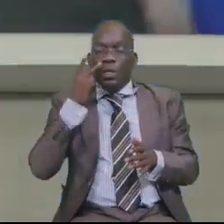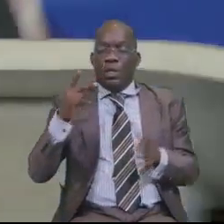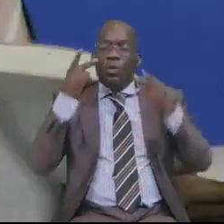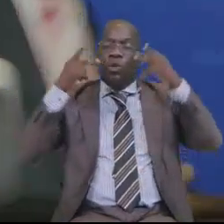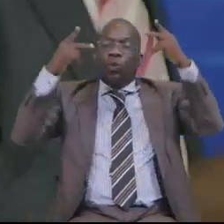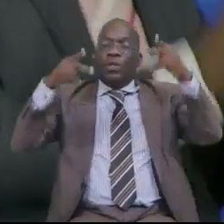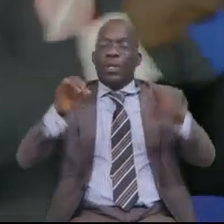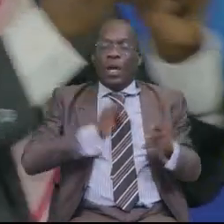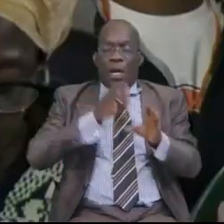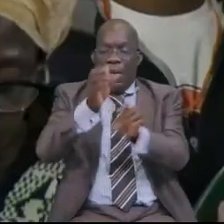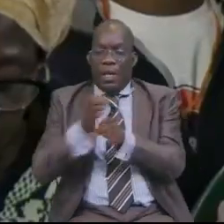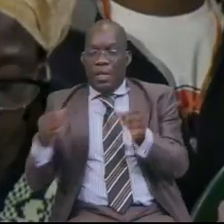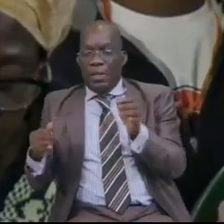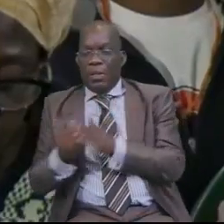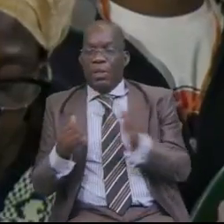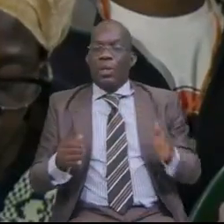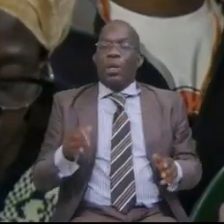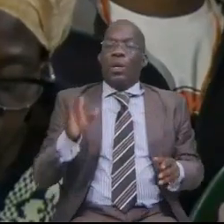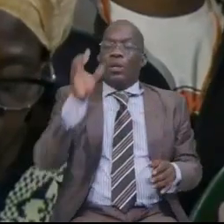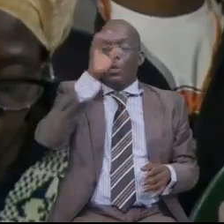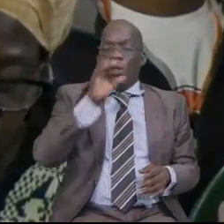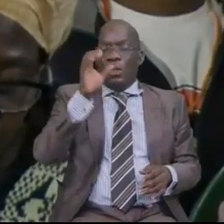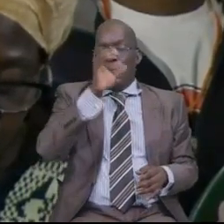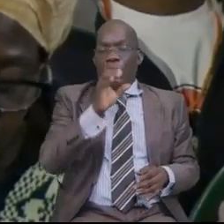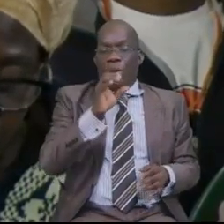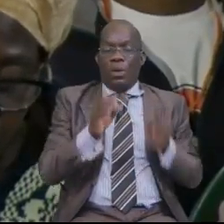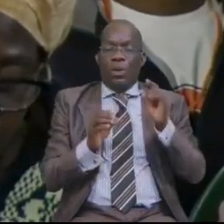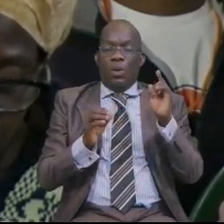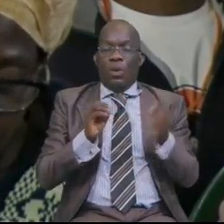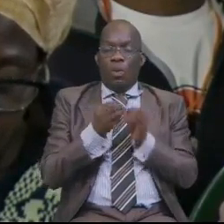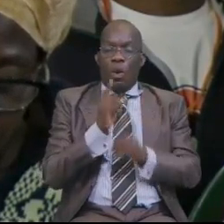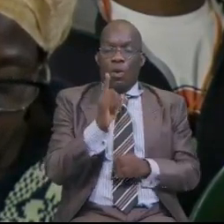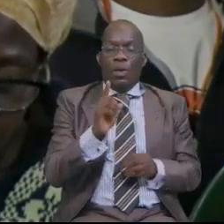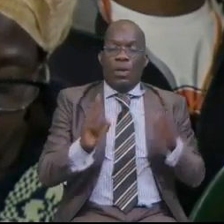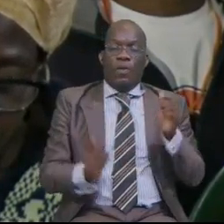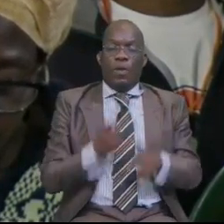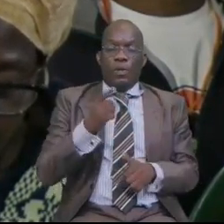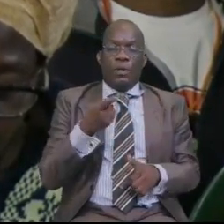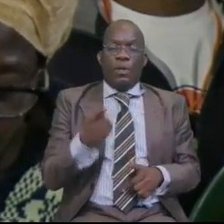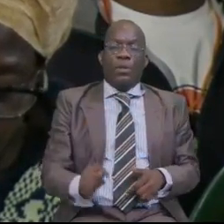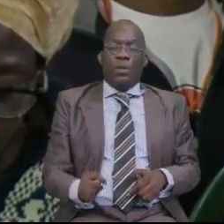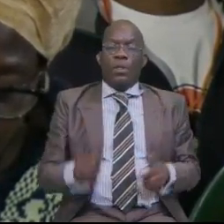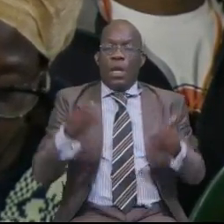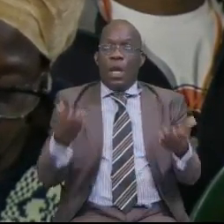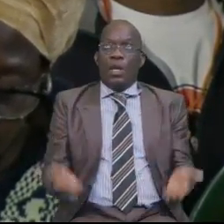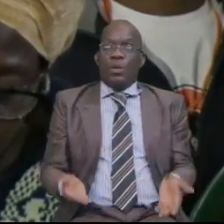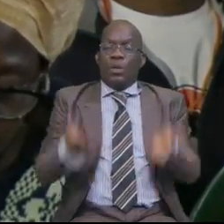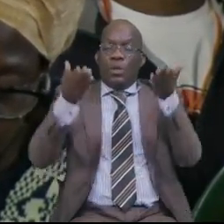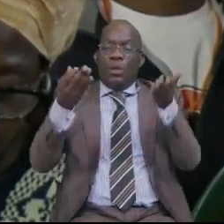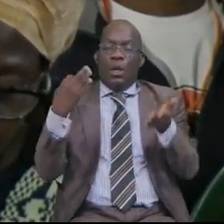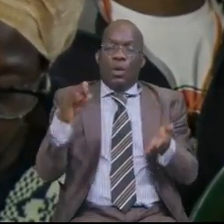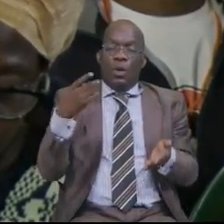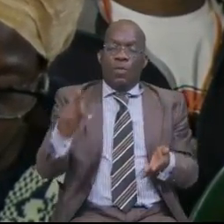all these things, I grab. Seek, number one, first, the exaltation of